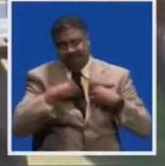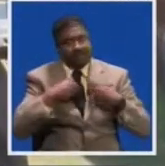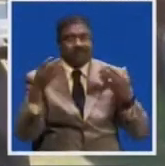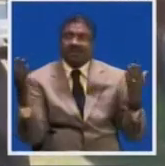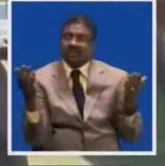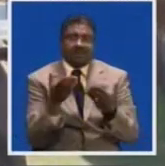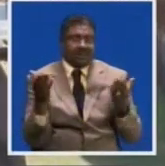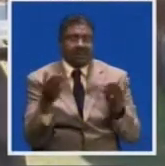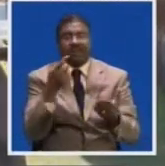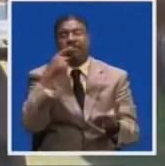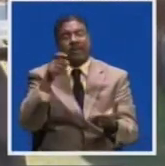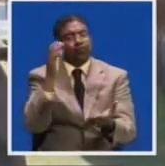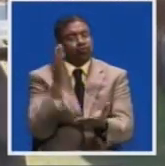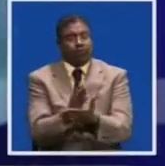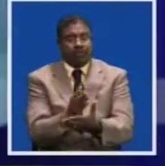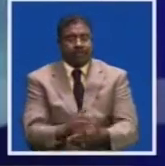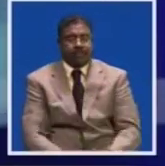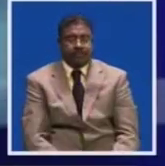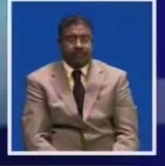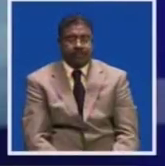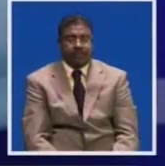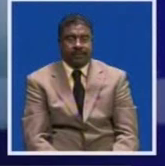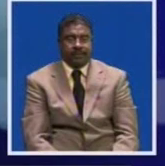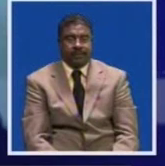needs to be stopped.